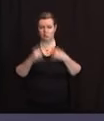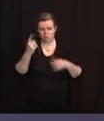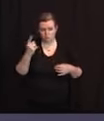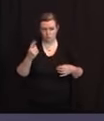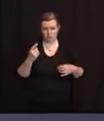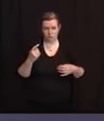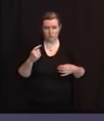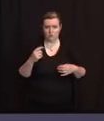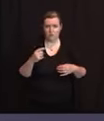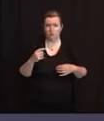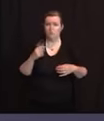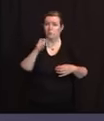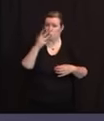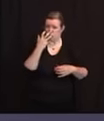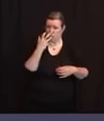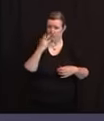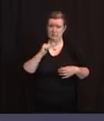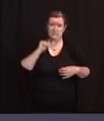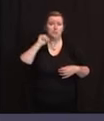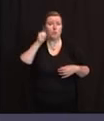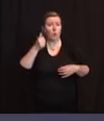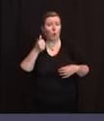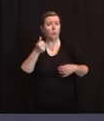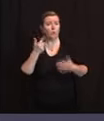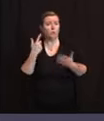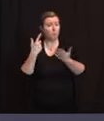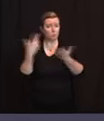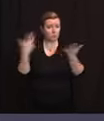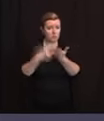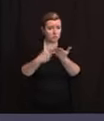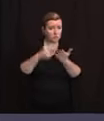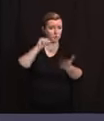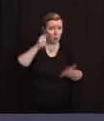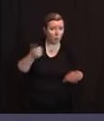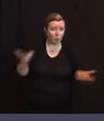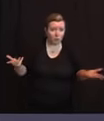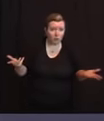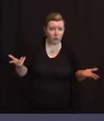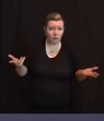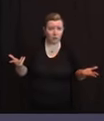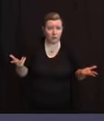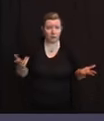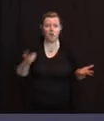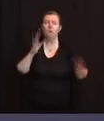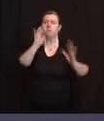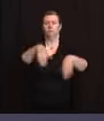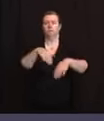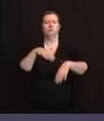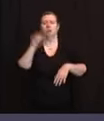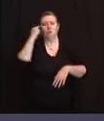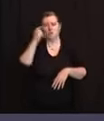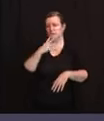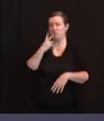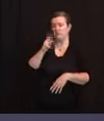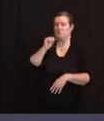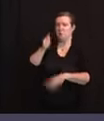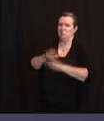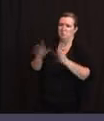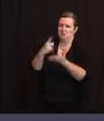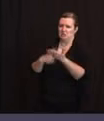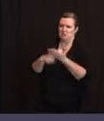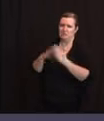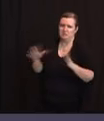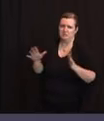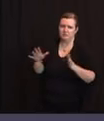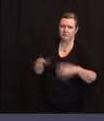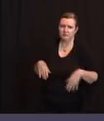tomorrow till tomorrow. I've got in fact, this has been something we've all been working on. I've got another call with the treasurer right